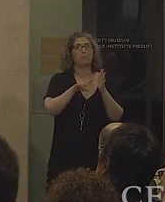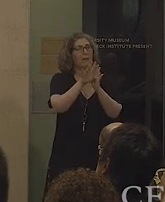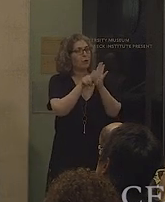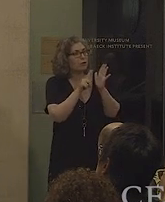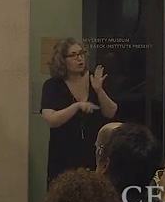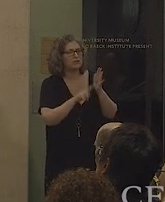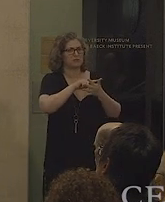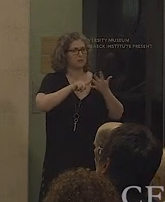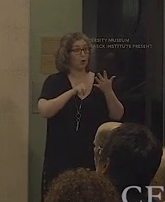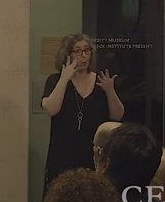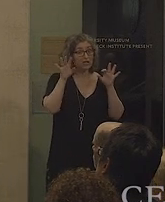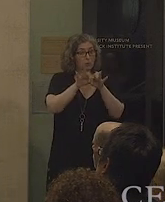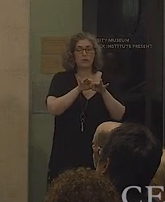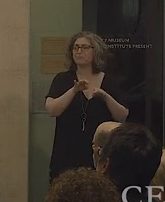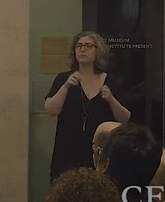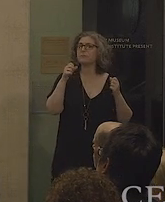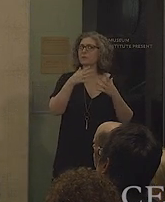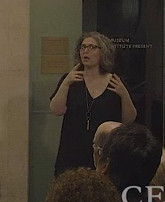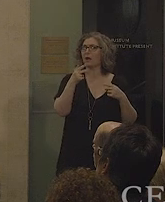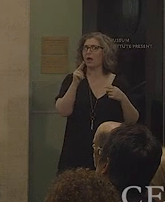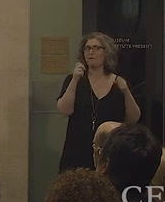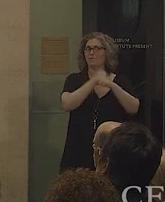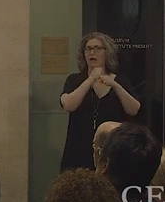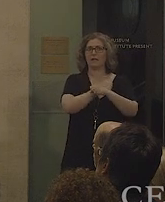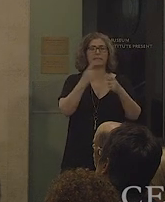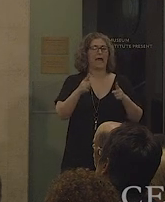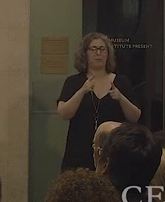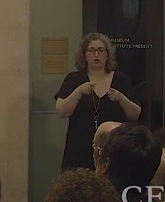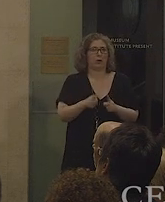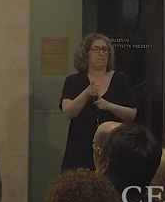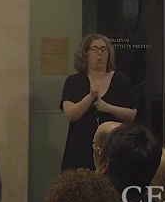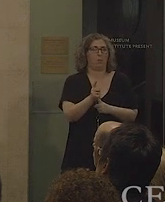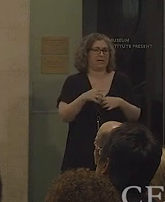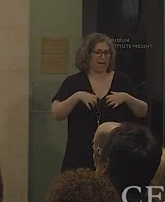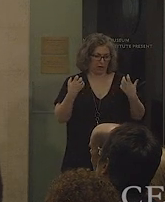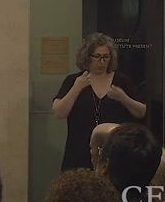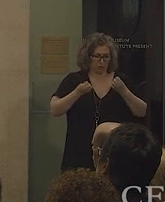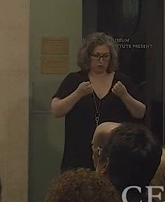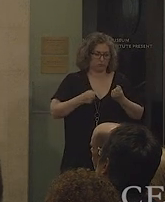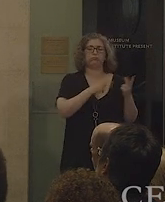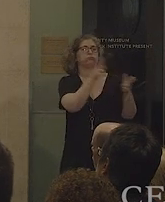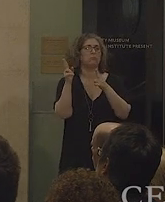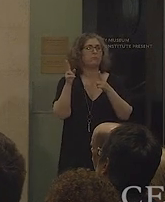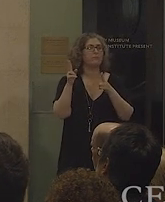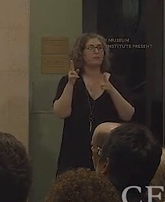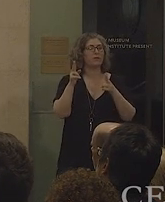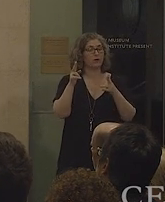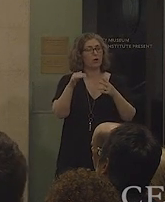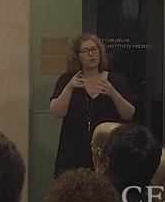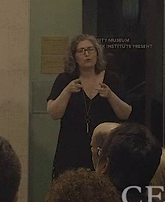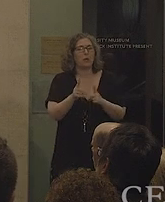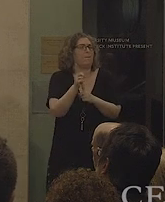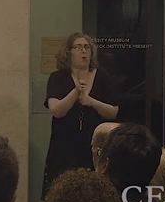And here's why that's important. A lot of gun violence is done in the moment out of emotion. It's done in the moment